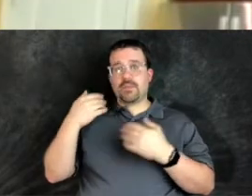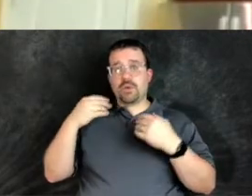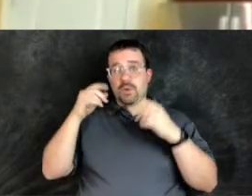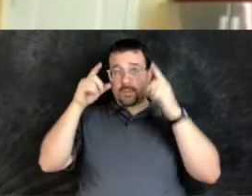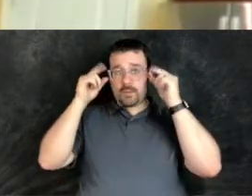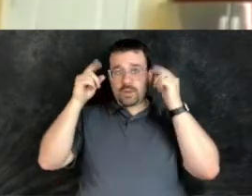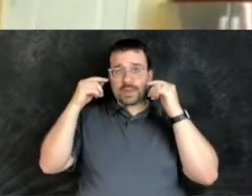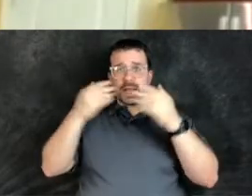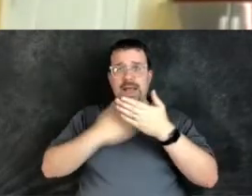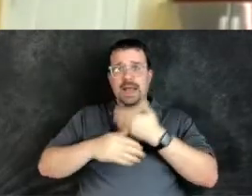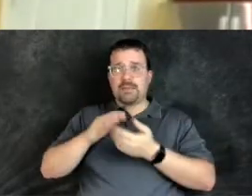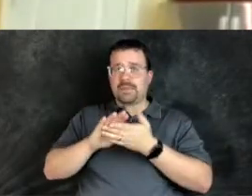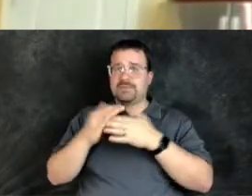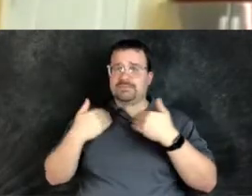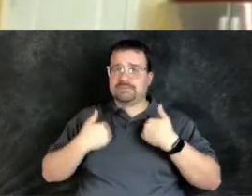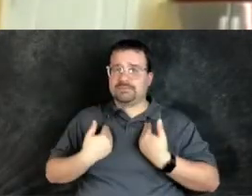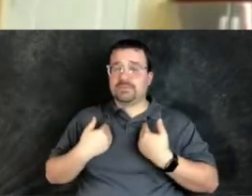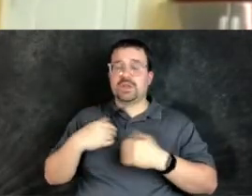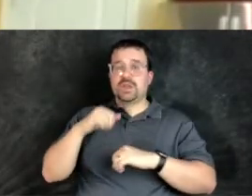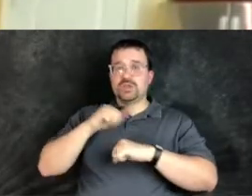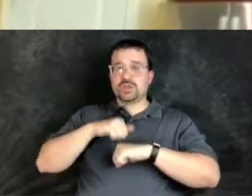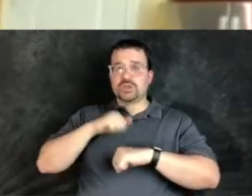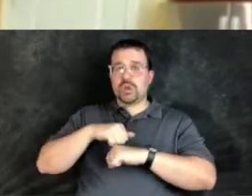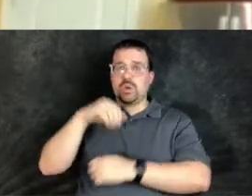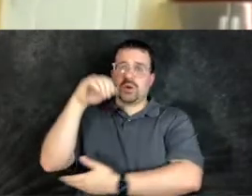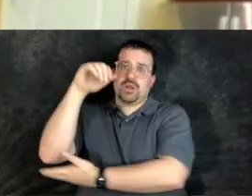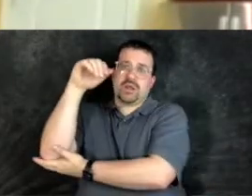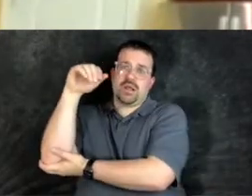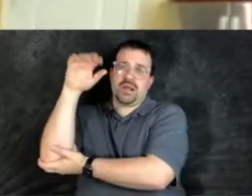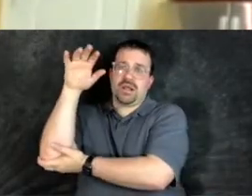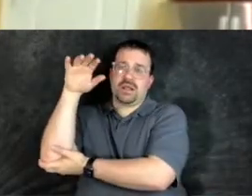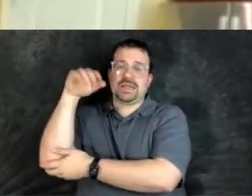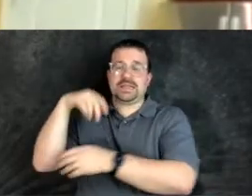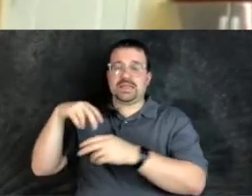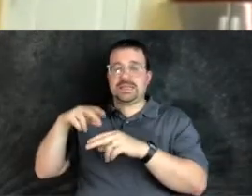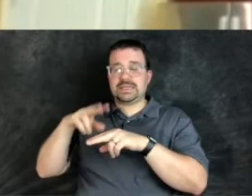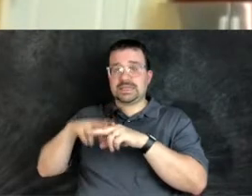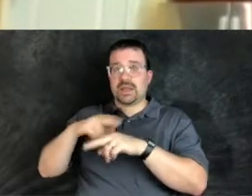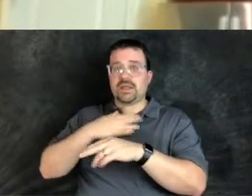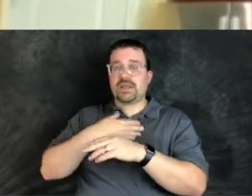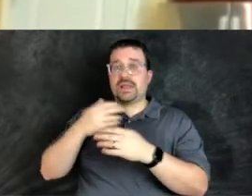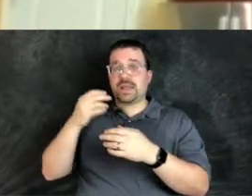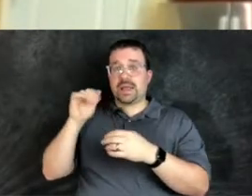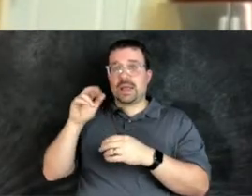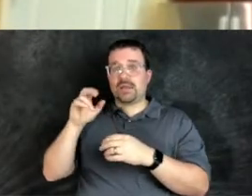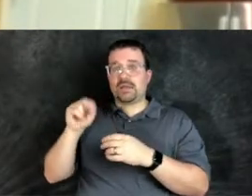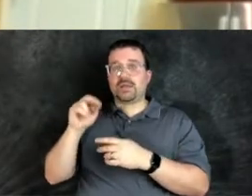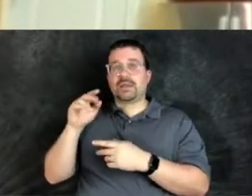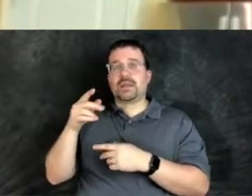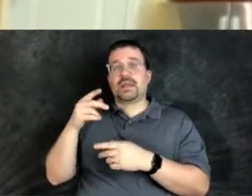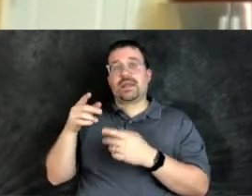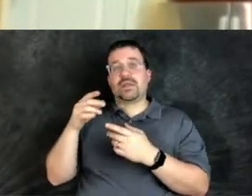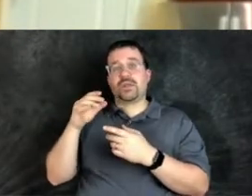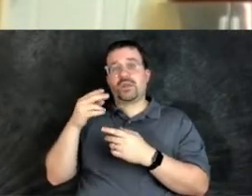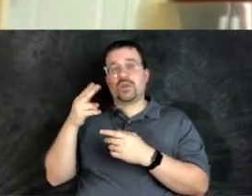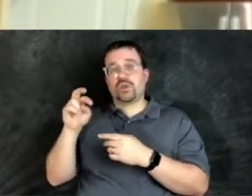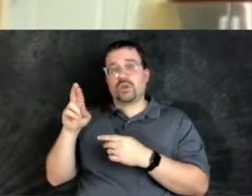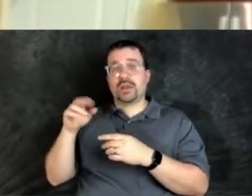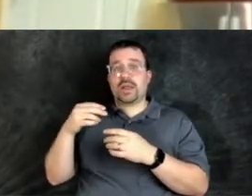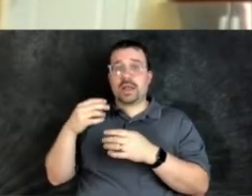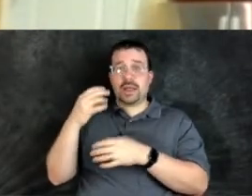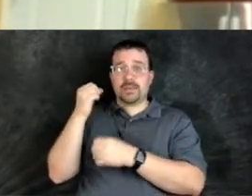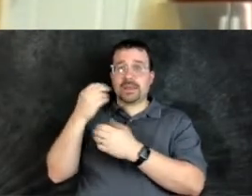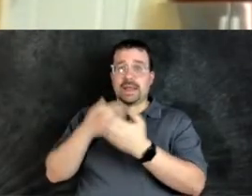weary, so they took a stone and put it under him, and he sat on it. Aaron and Hur held up his